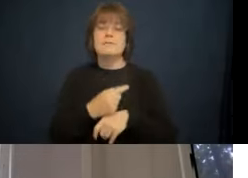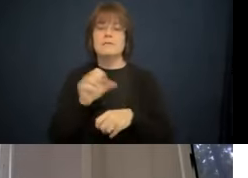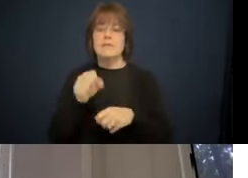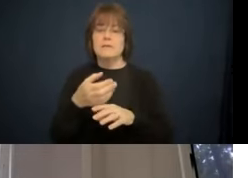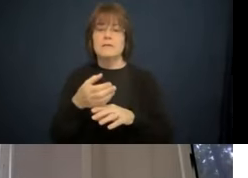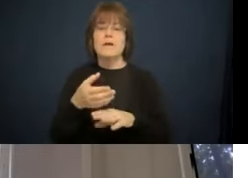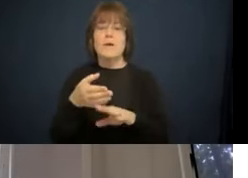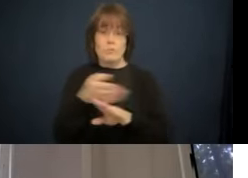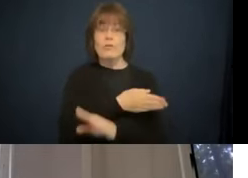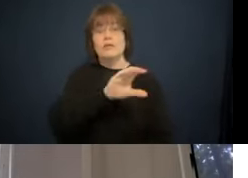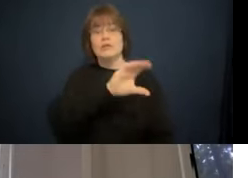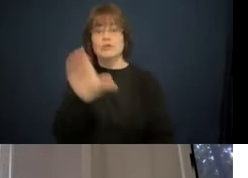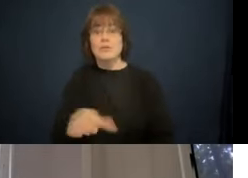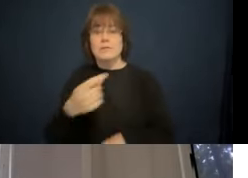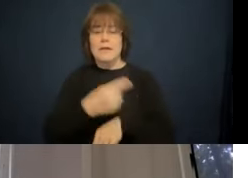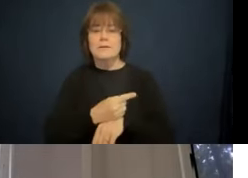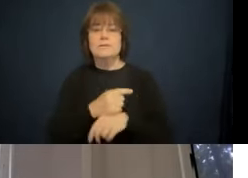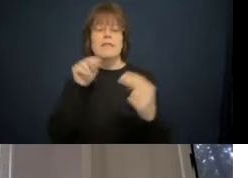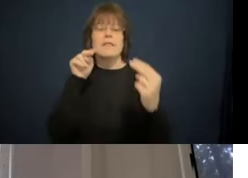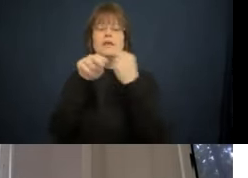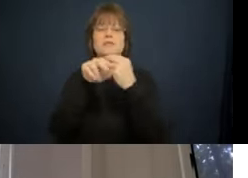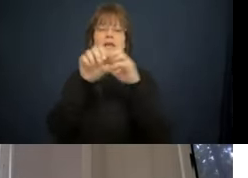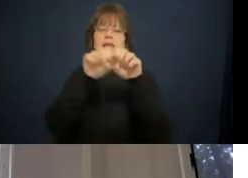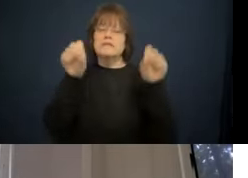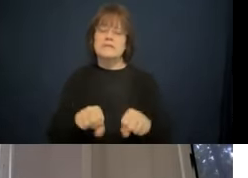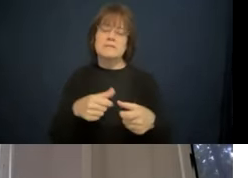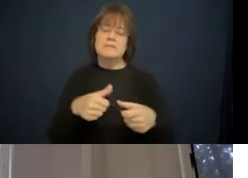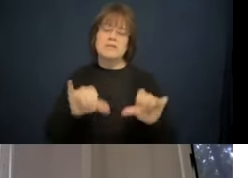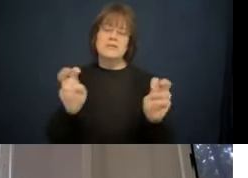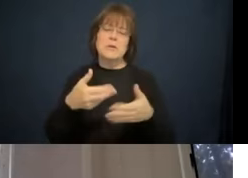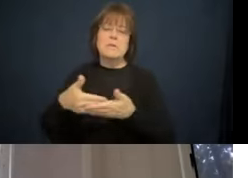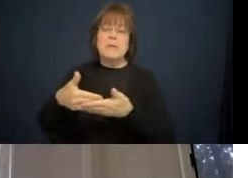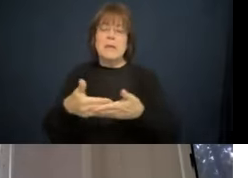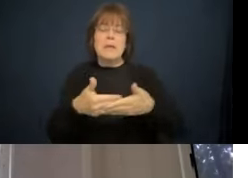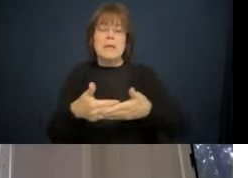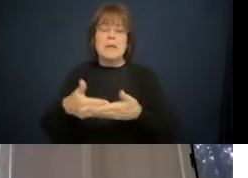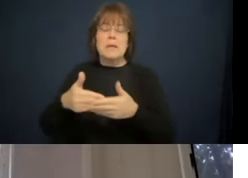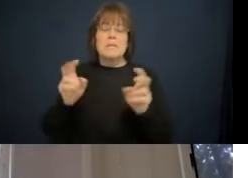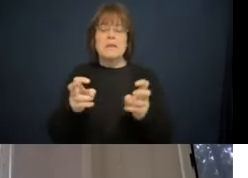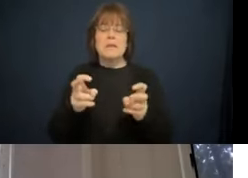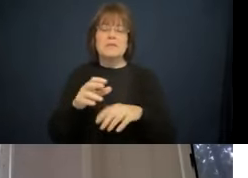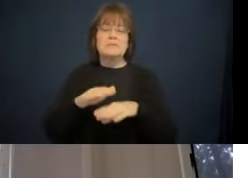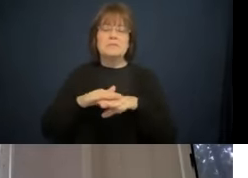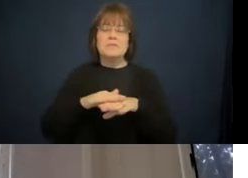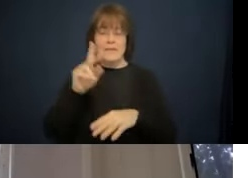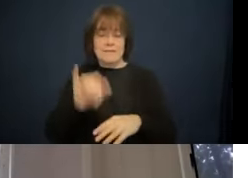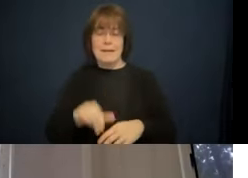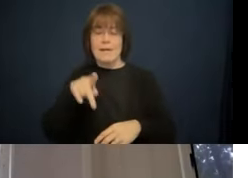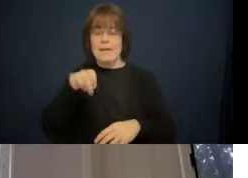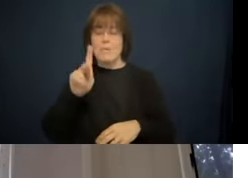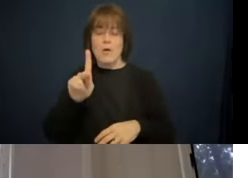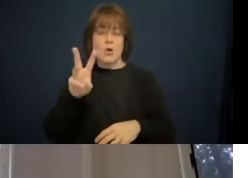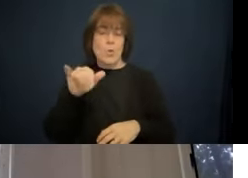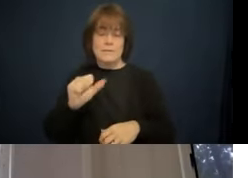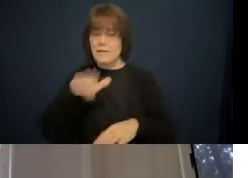pre-Zoom days. The interstate system was still in its infancy. Our Kentucky parkways weren't in